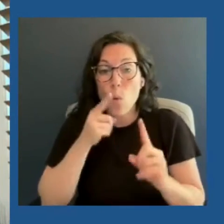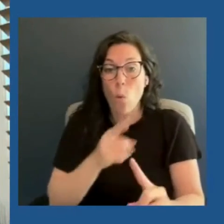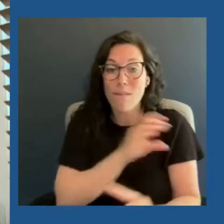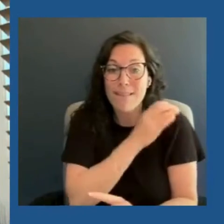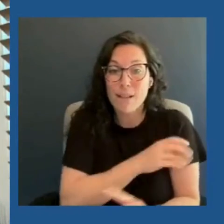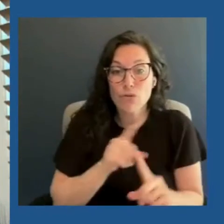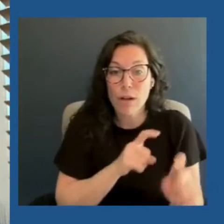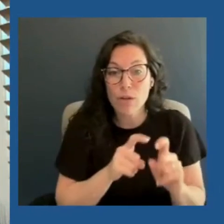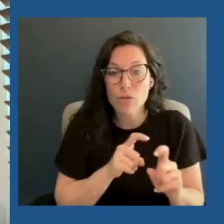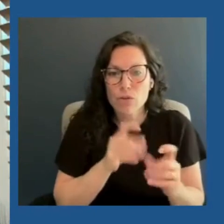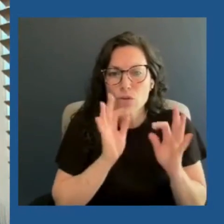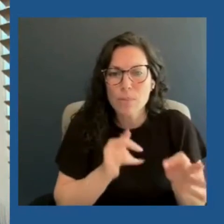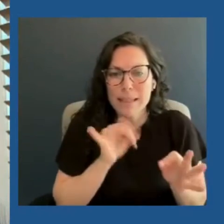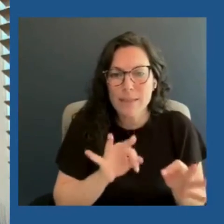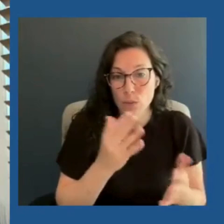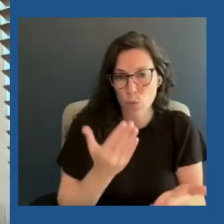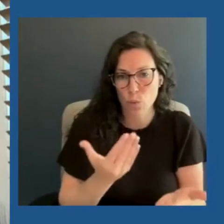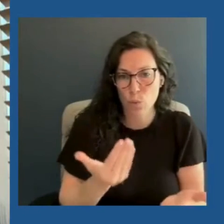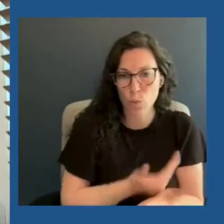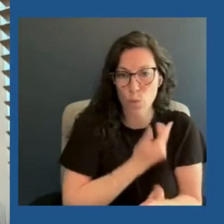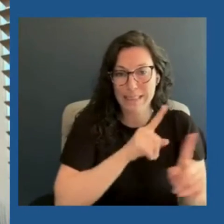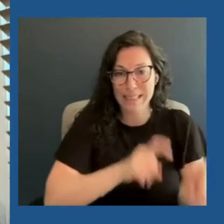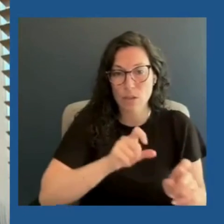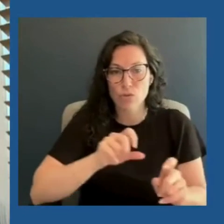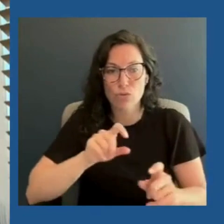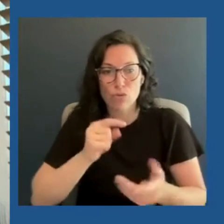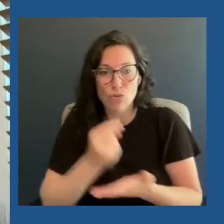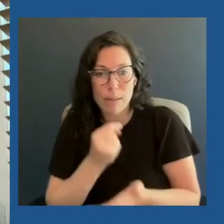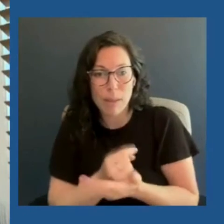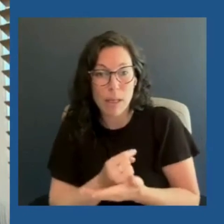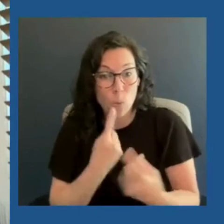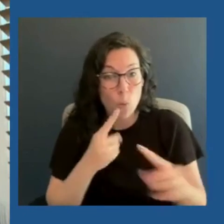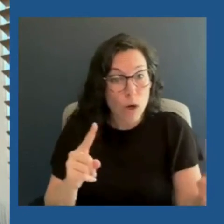To learn more or to find a study, please visit our website,